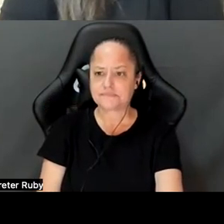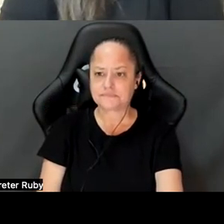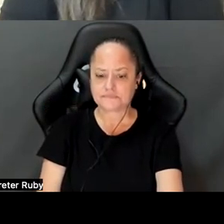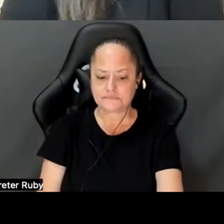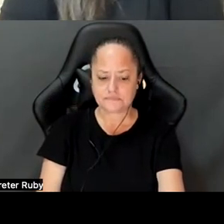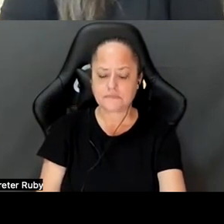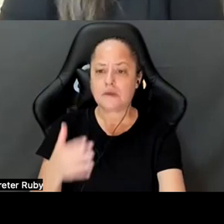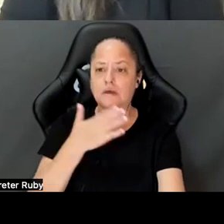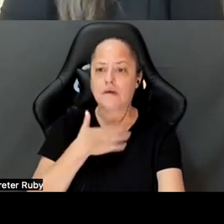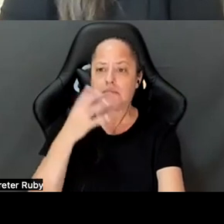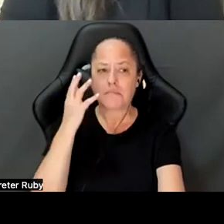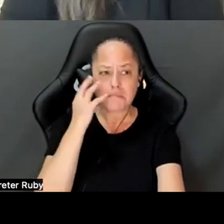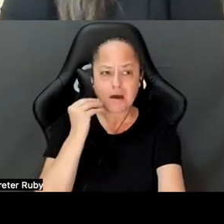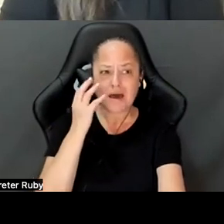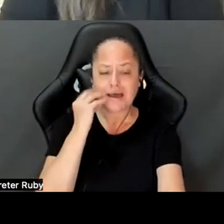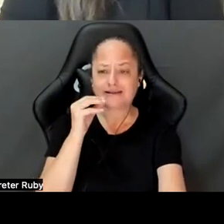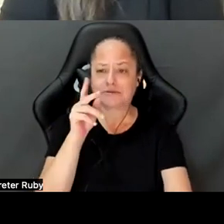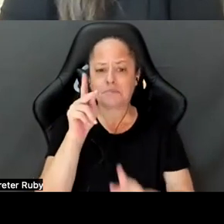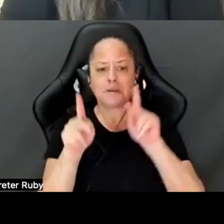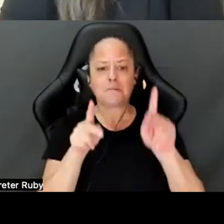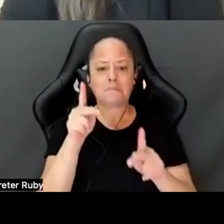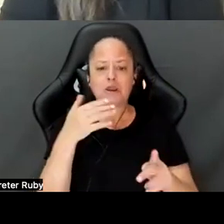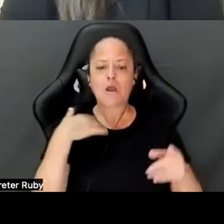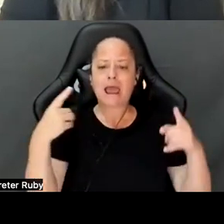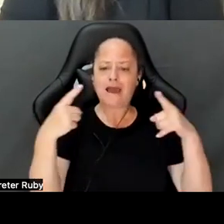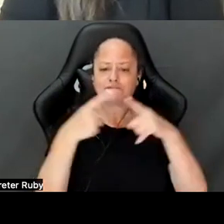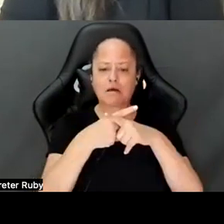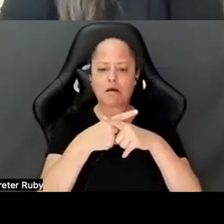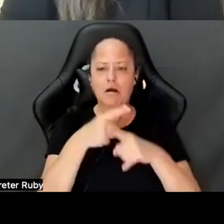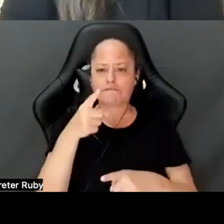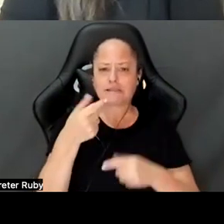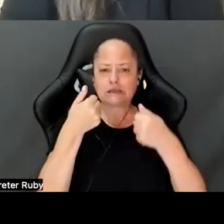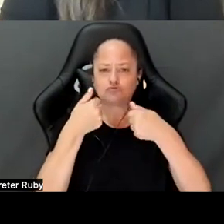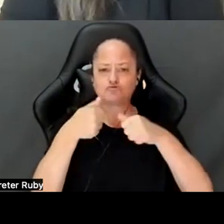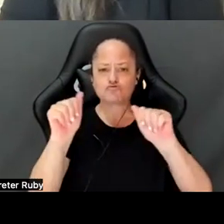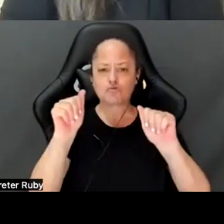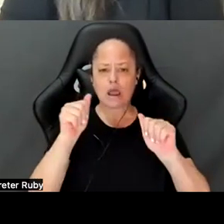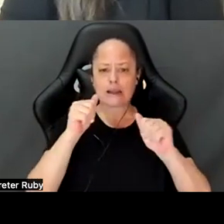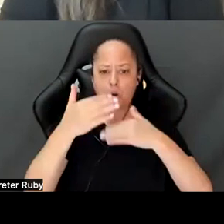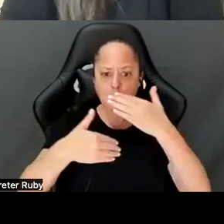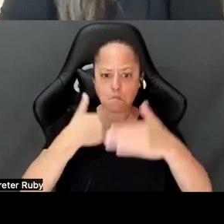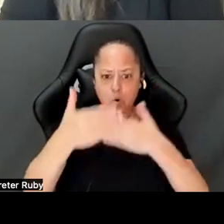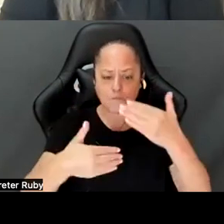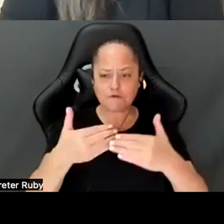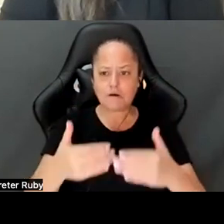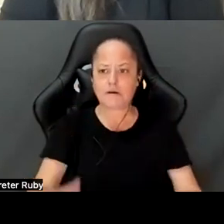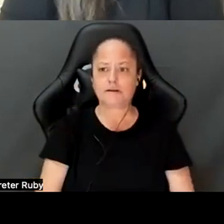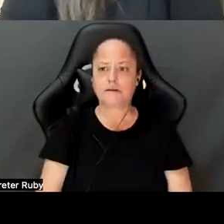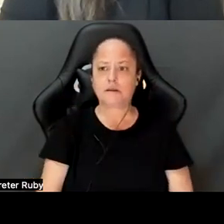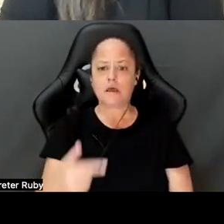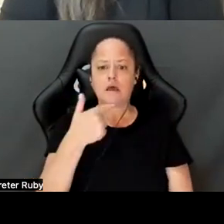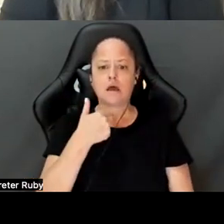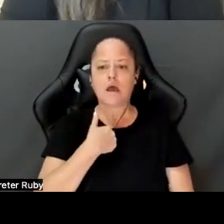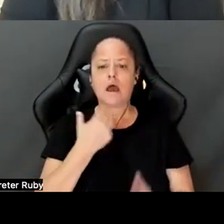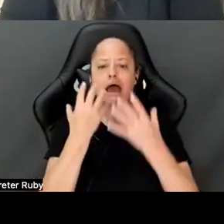In my experience, when people have a conflict and then they try to move on, I